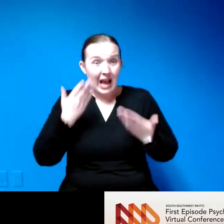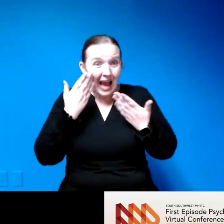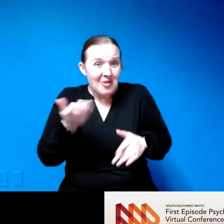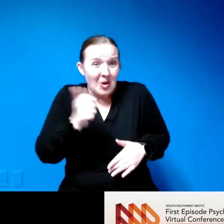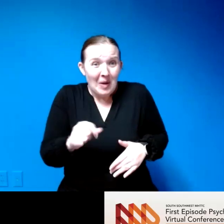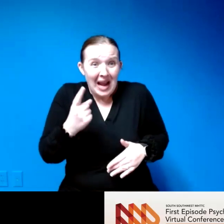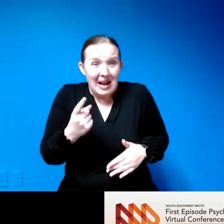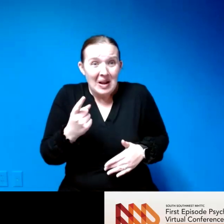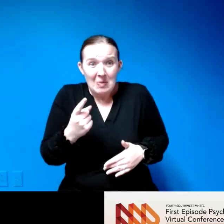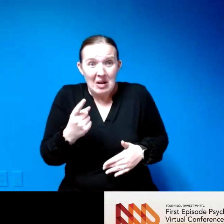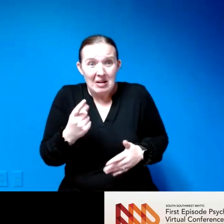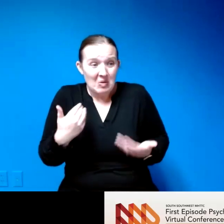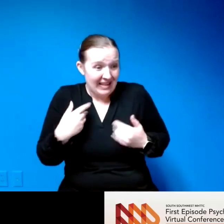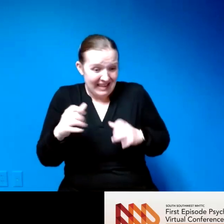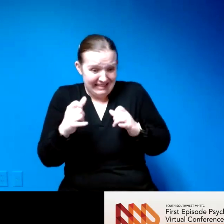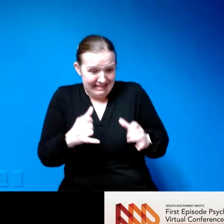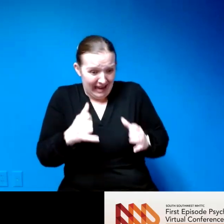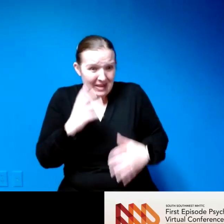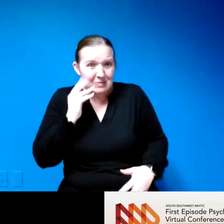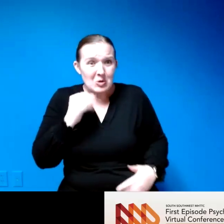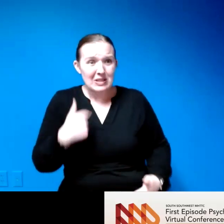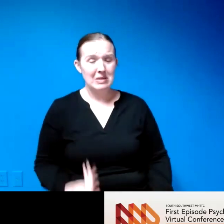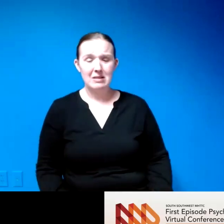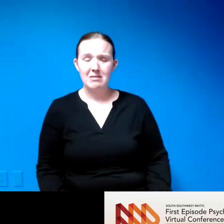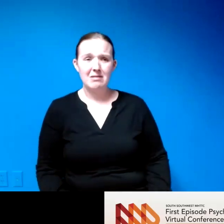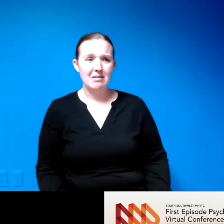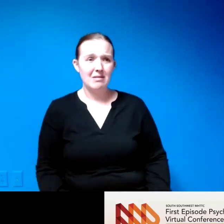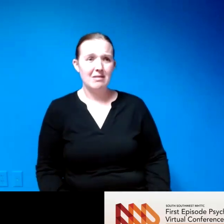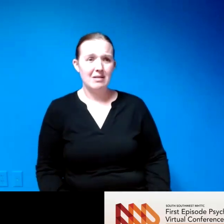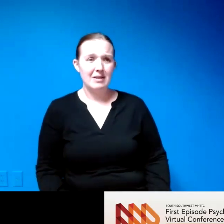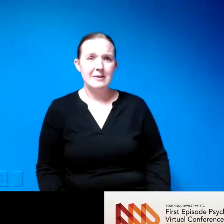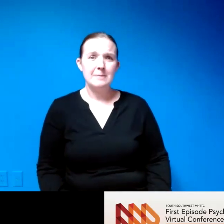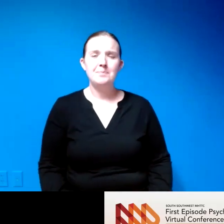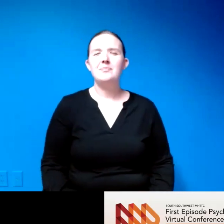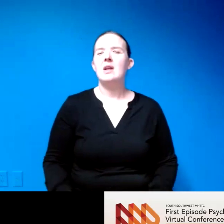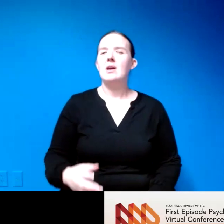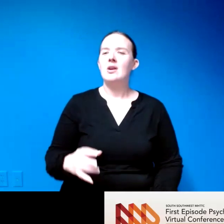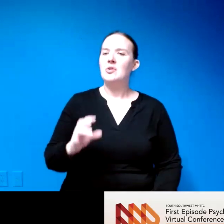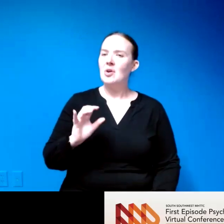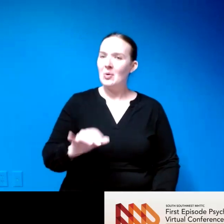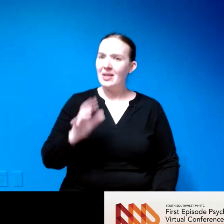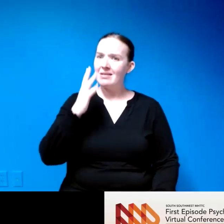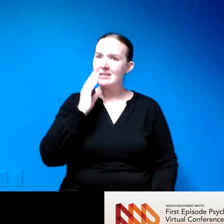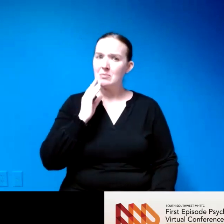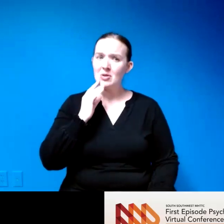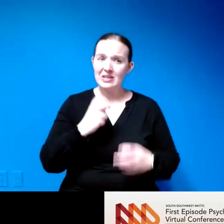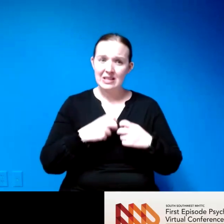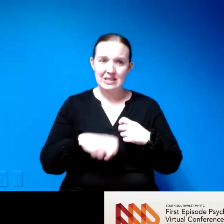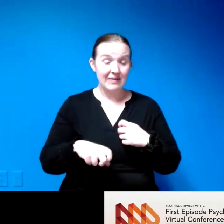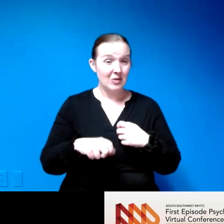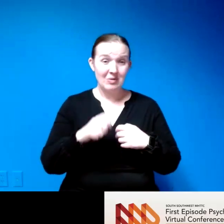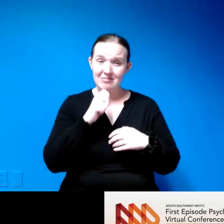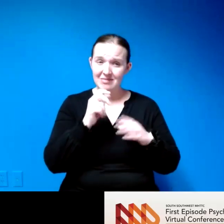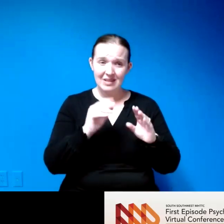who's going through the same thing that I'm going through. So it's an experience that's difficult, uncertain,